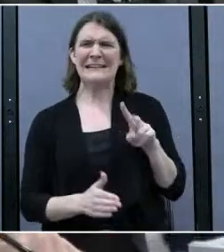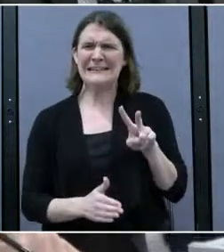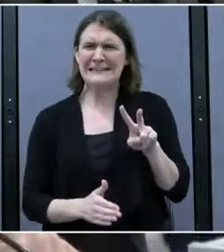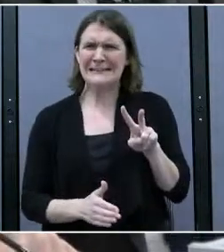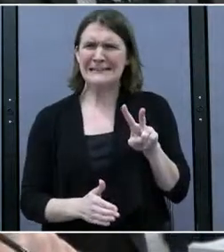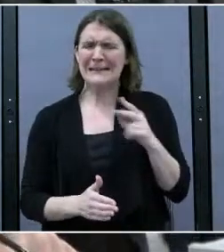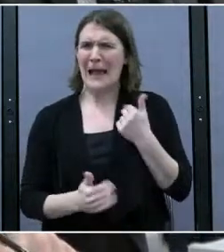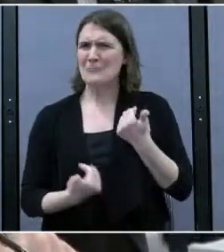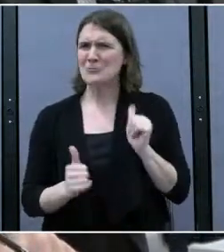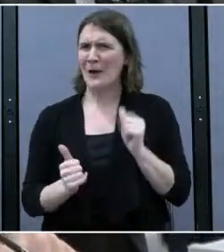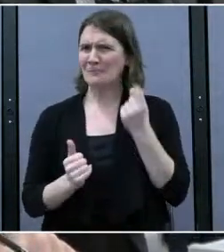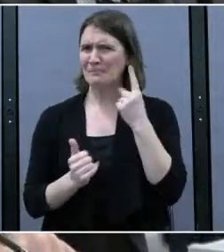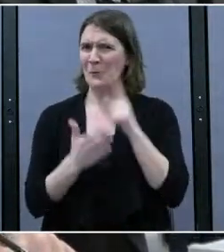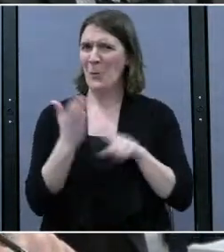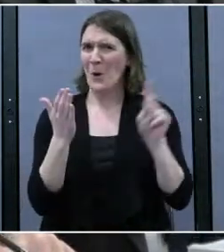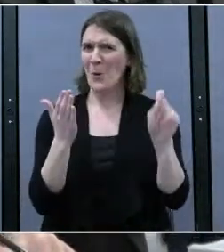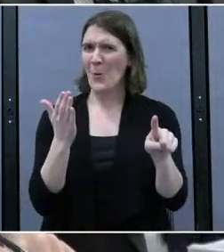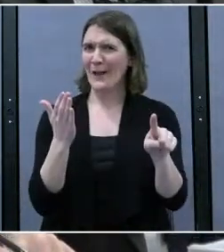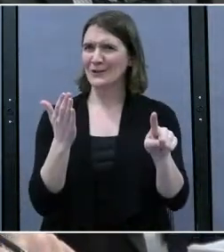question